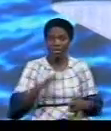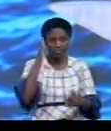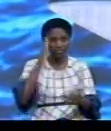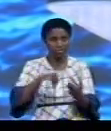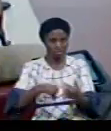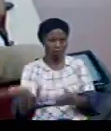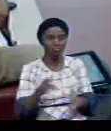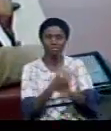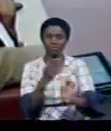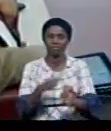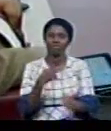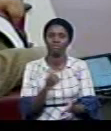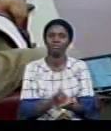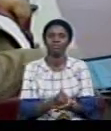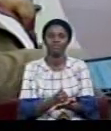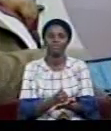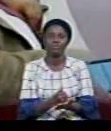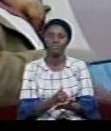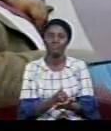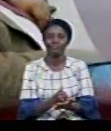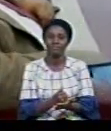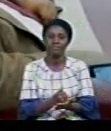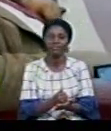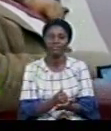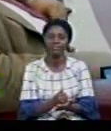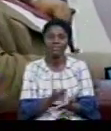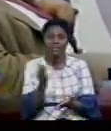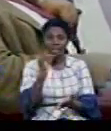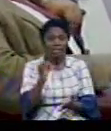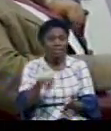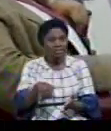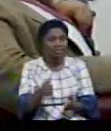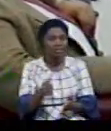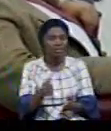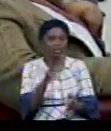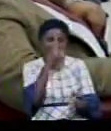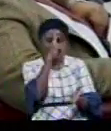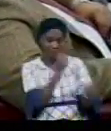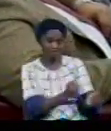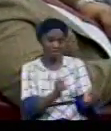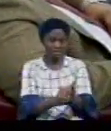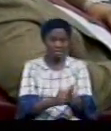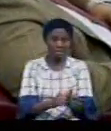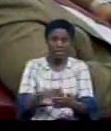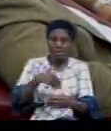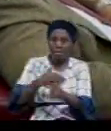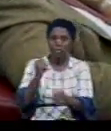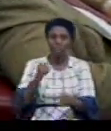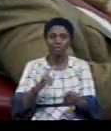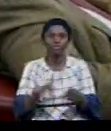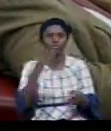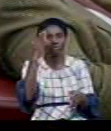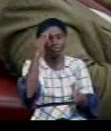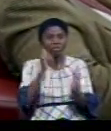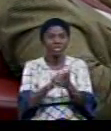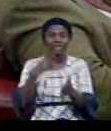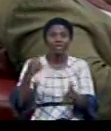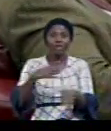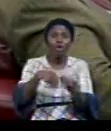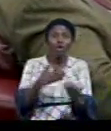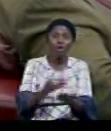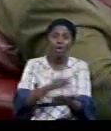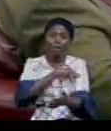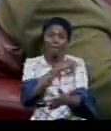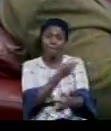away. There is a faith that makes us know that the Almighty can